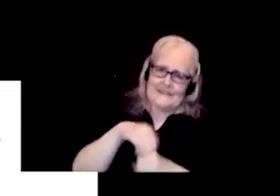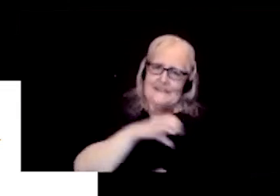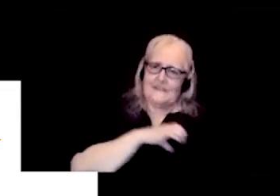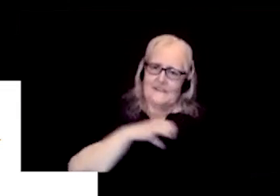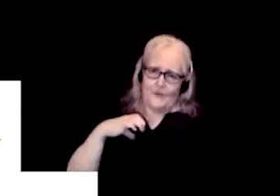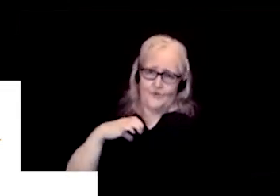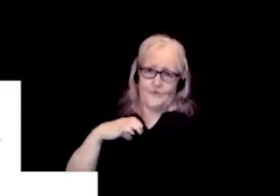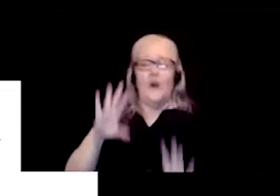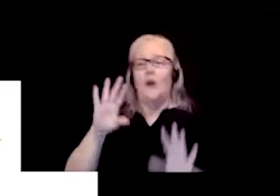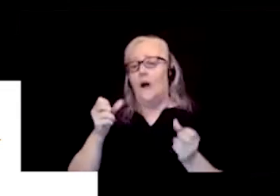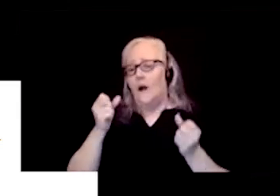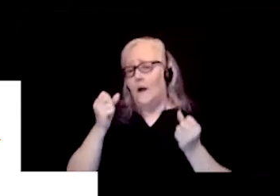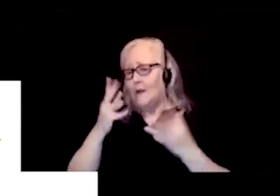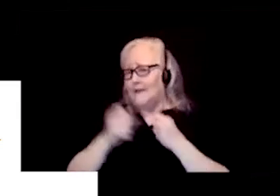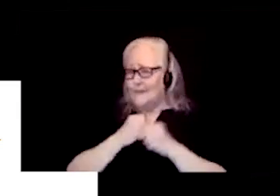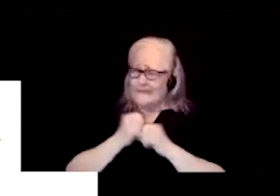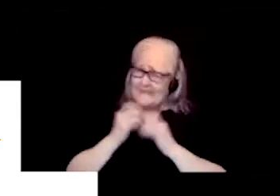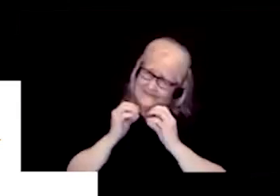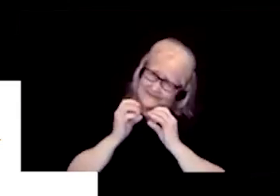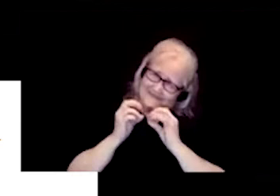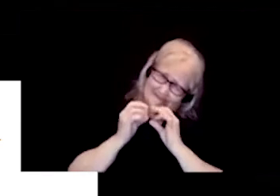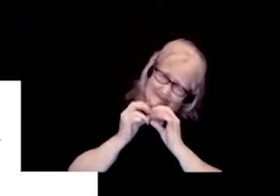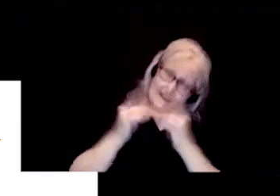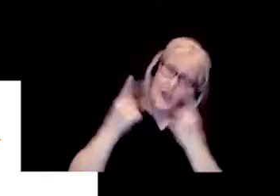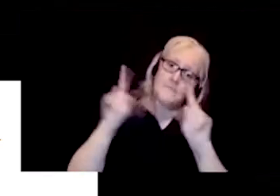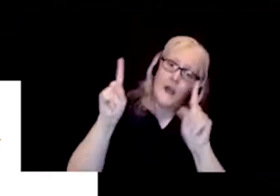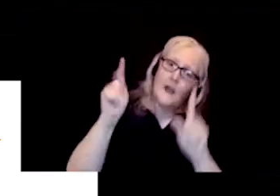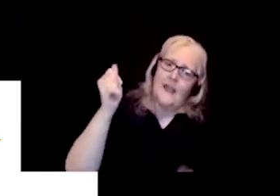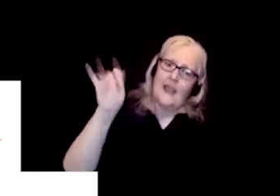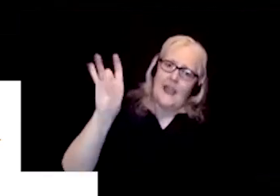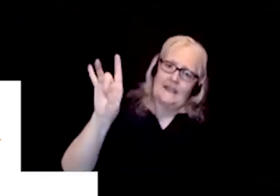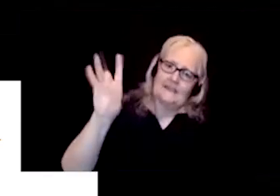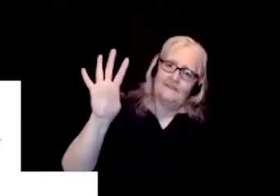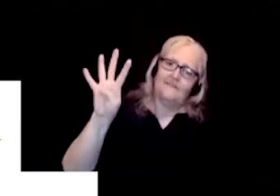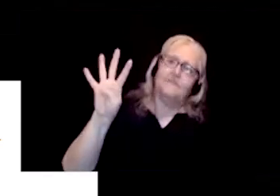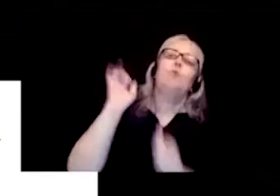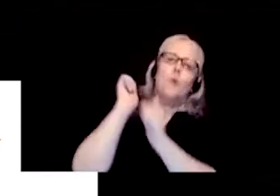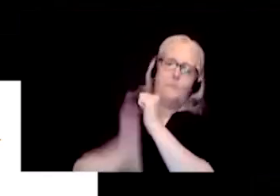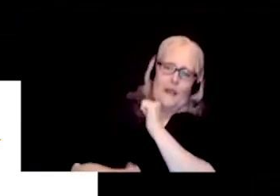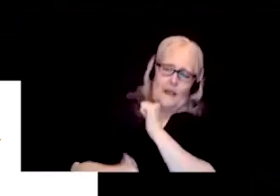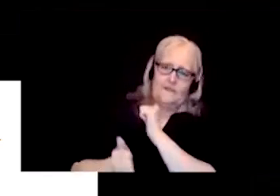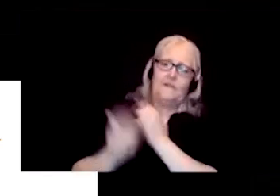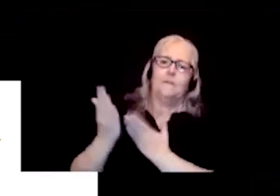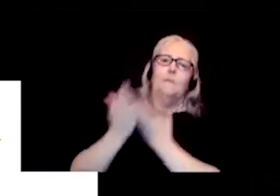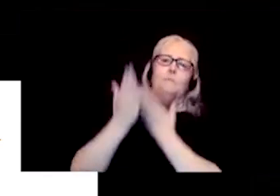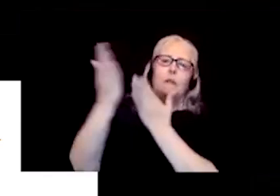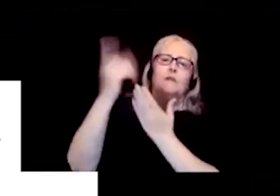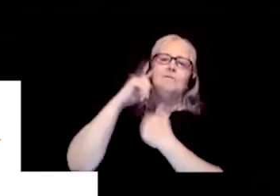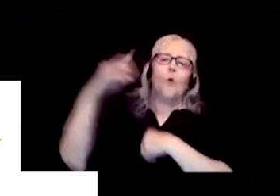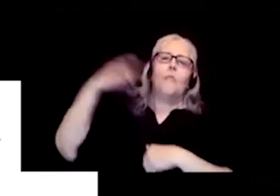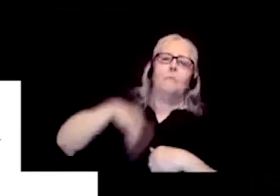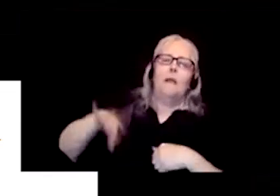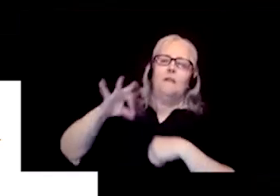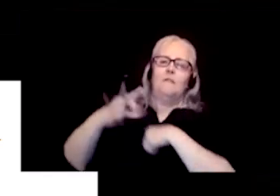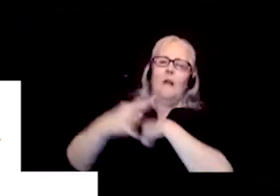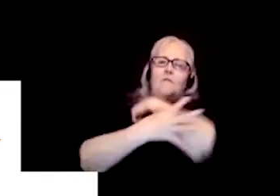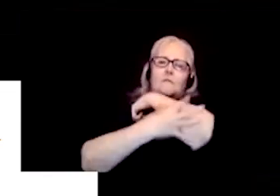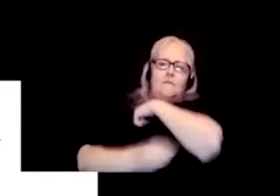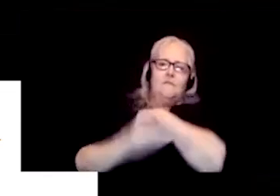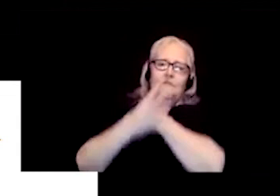trying, they finally succeeded in 1854, getting the bill for the benefit of the indigent insane passed,